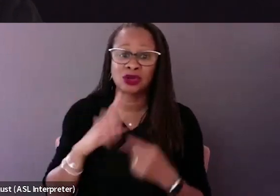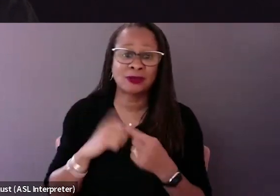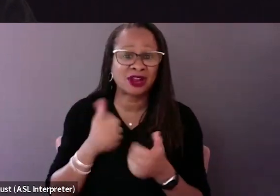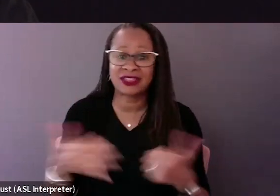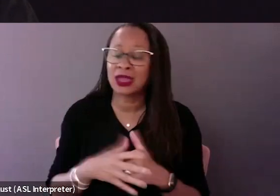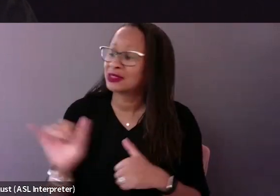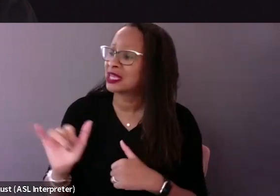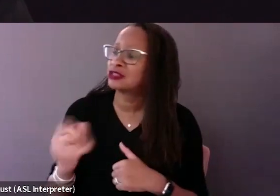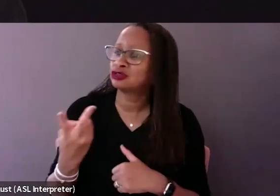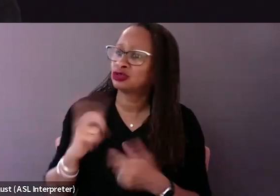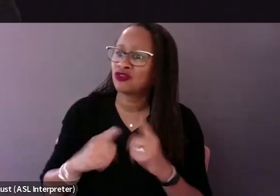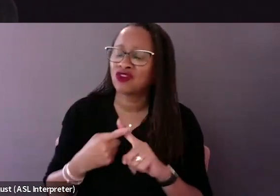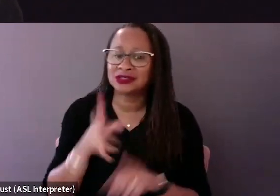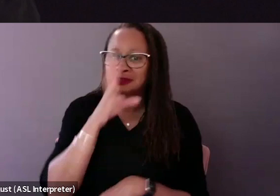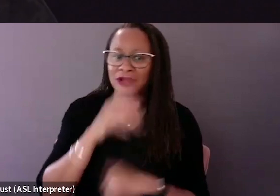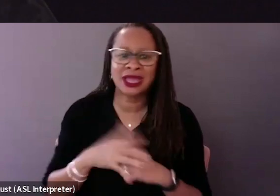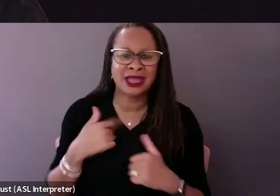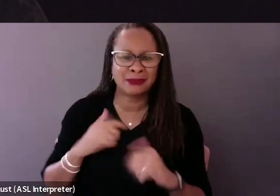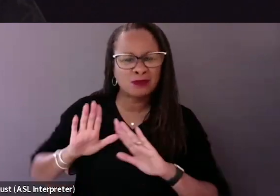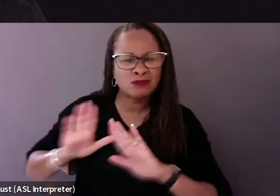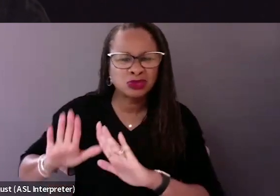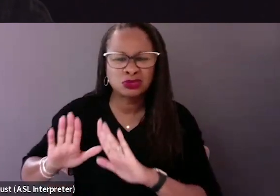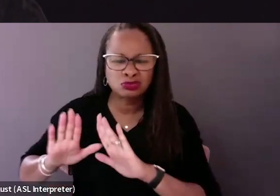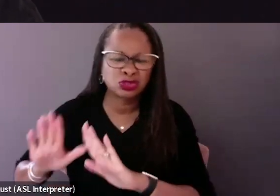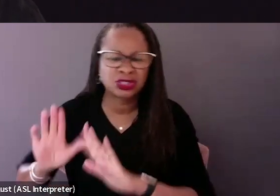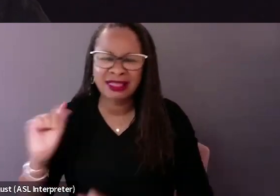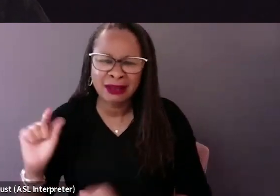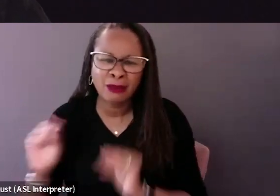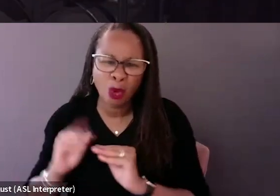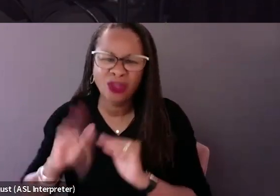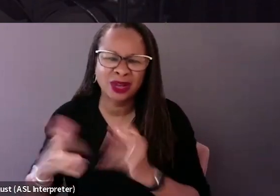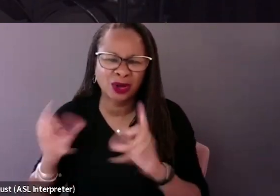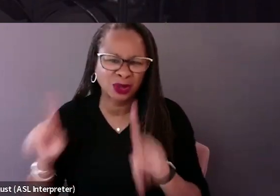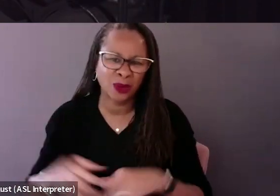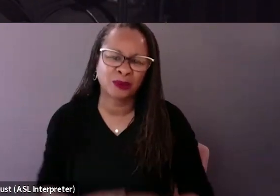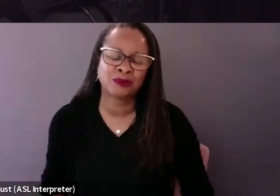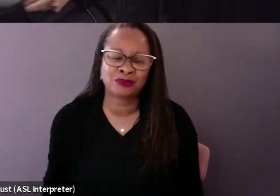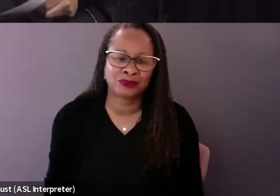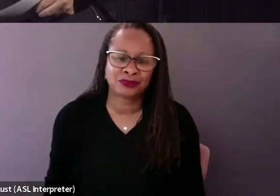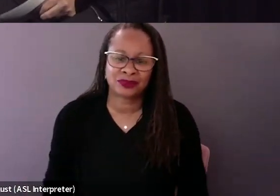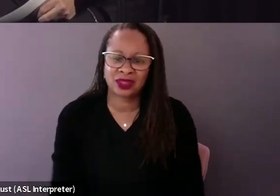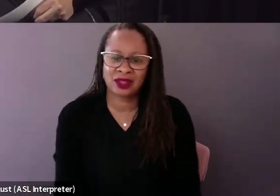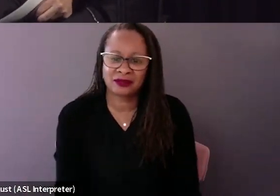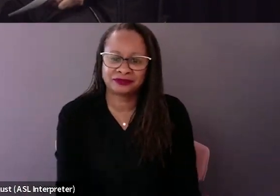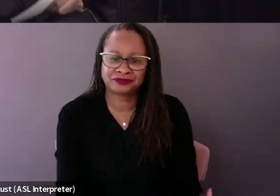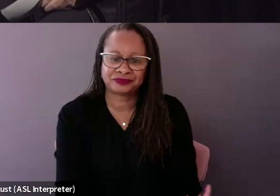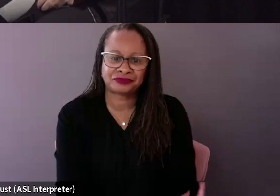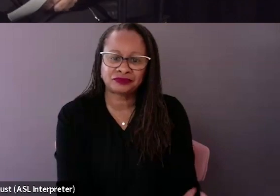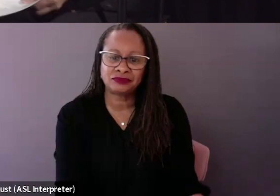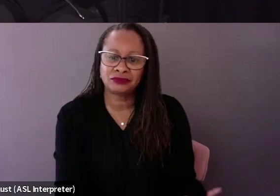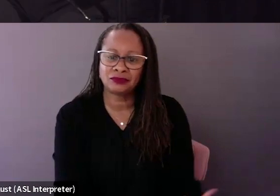friends talking, and me pushing him a little further than he wanted to go. But, Yeah, it's interesting